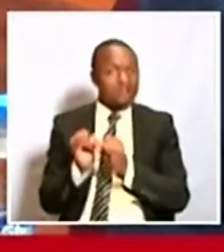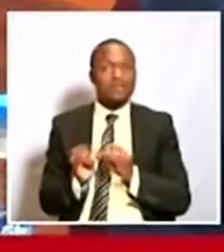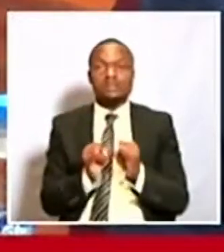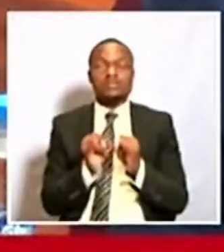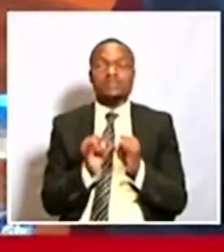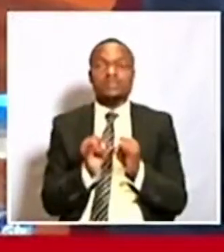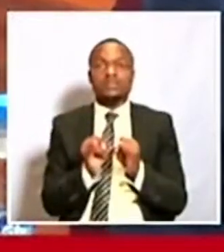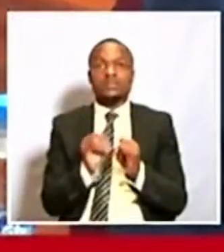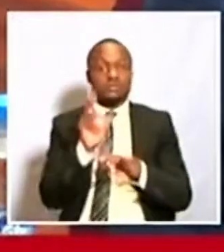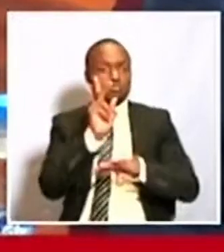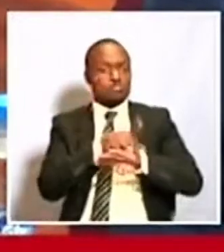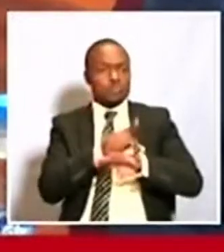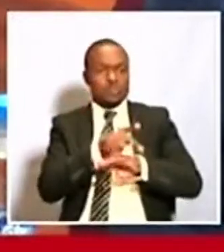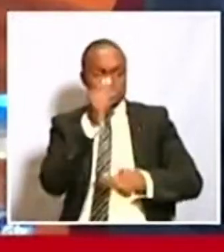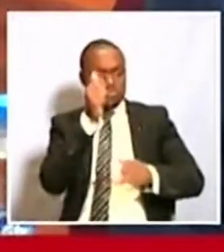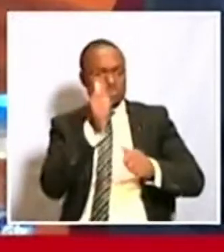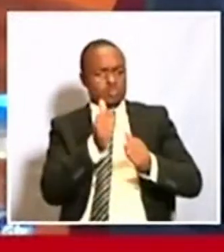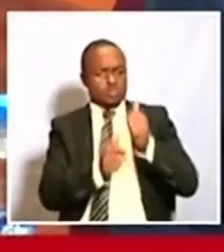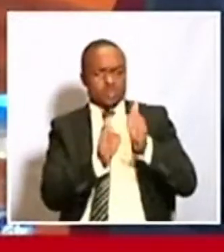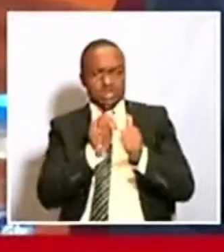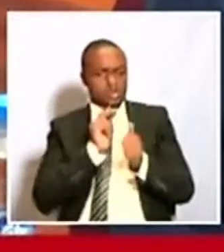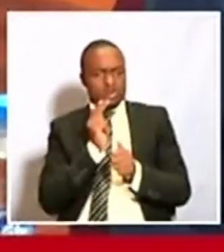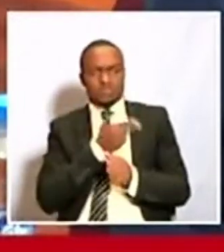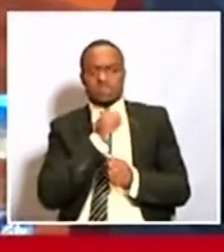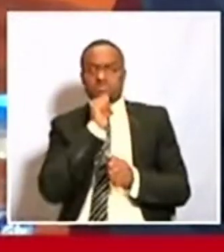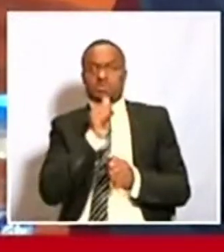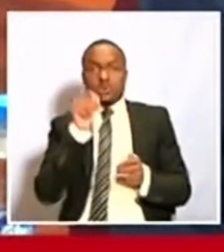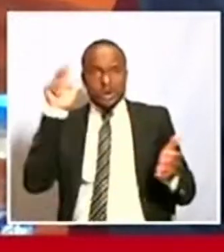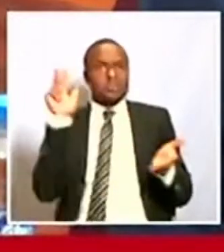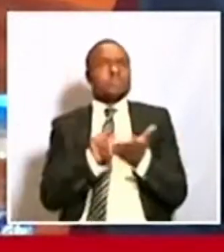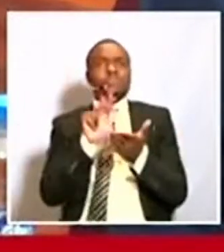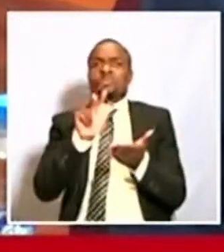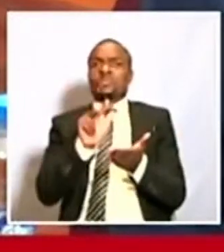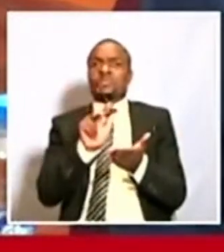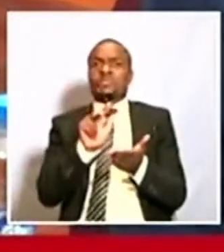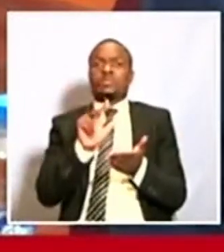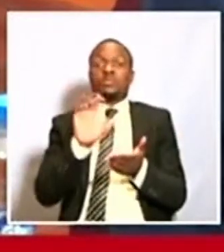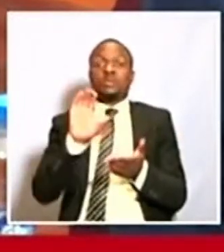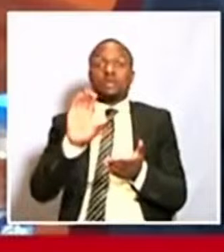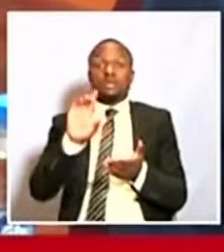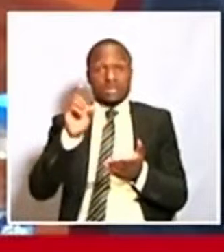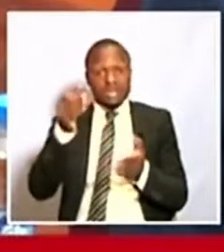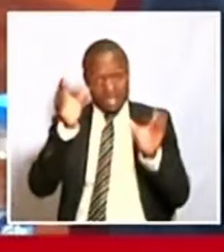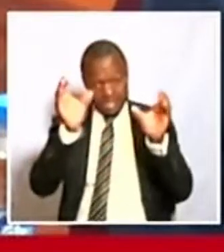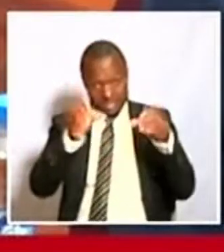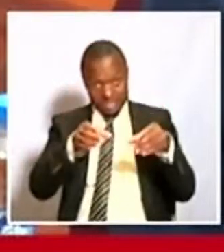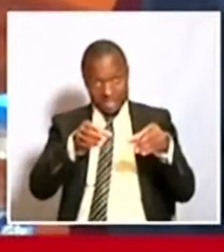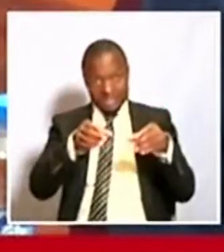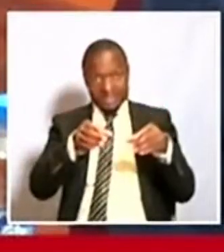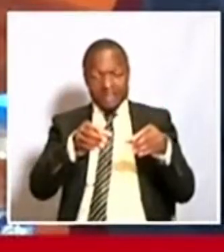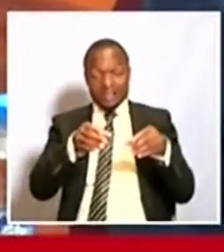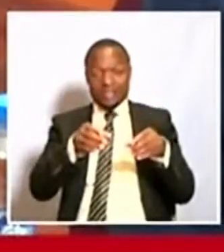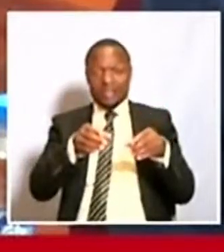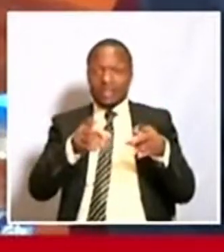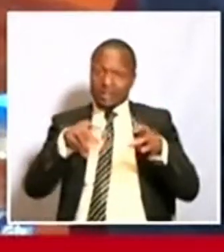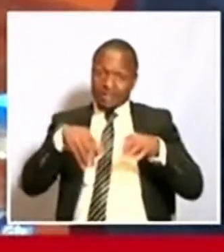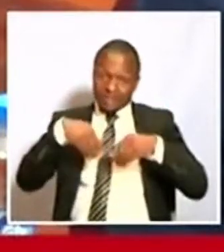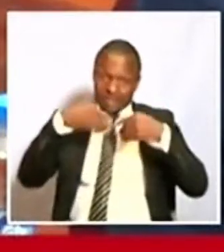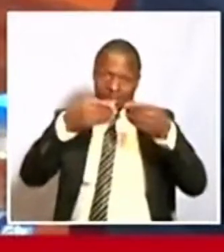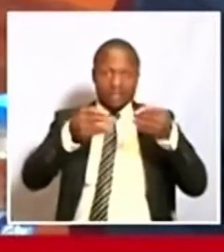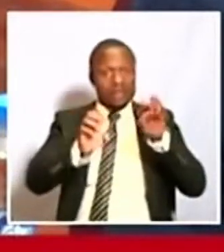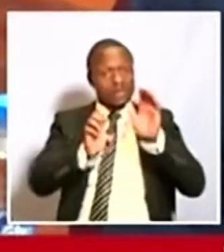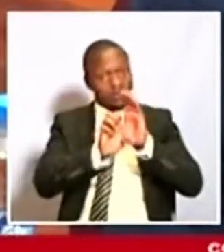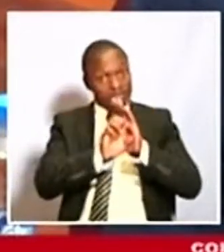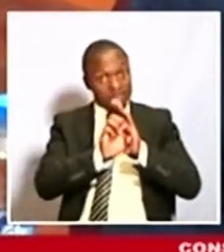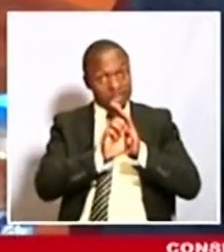not approve as a CDF committee, which were not approved by the CDF committee. Instead, maybe I'll give an example.